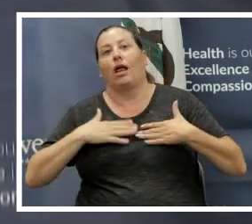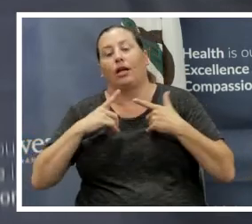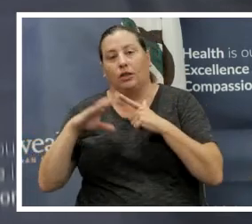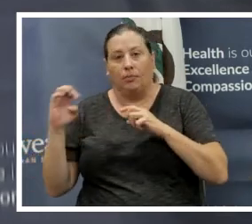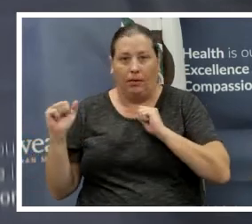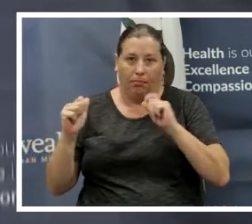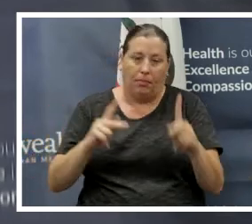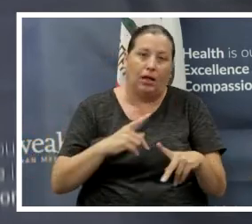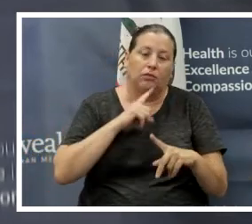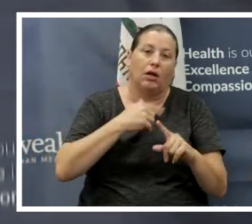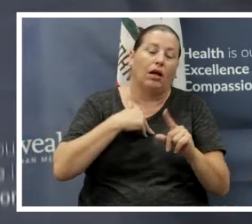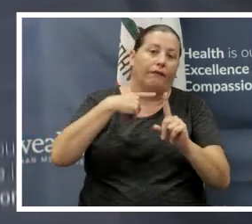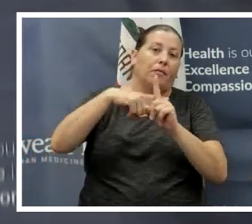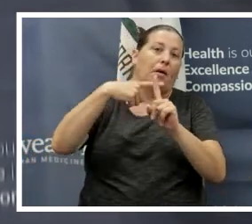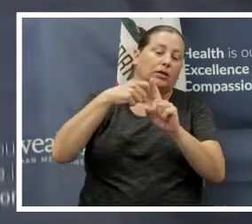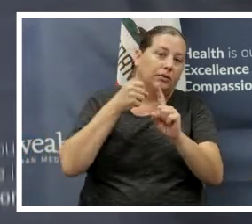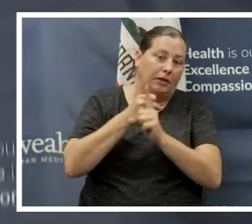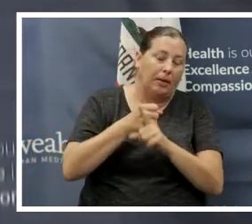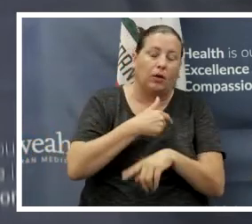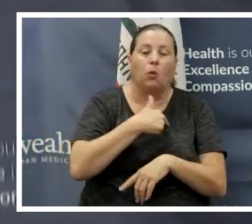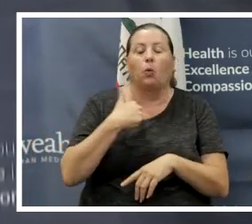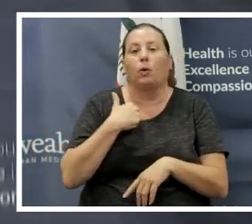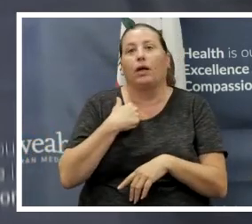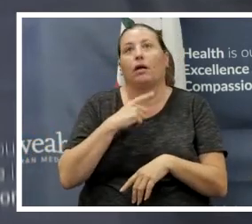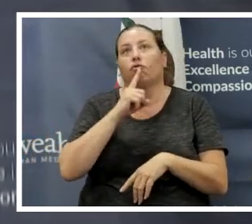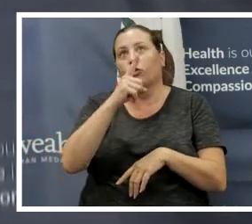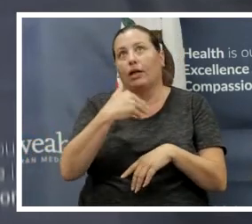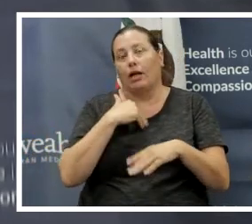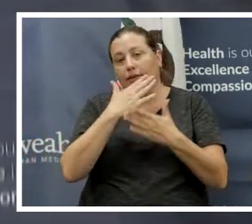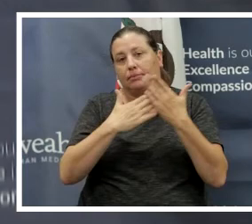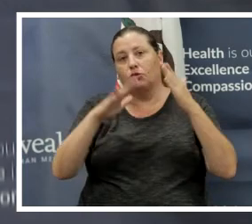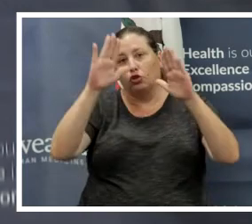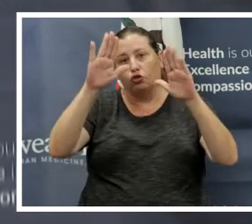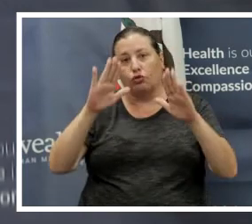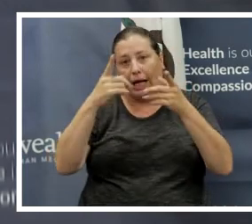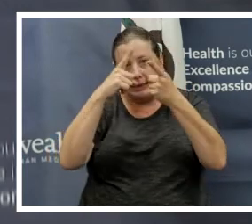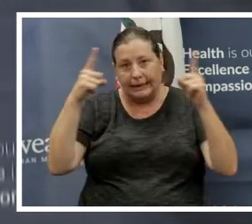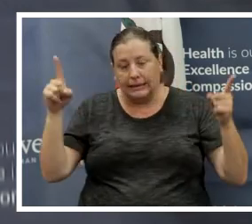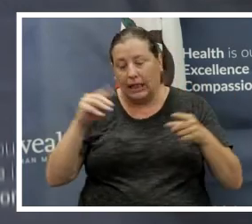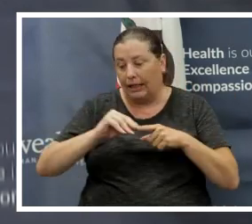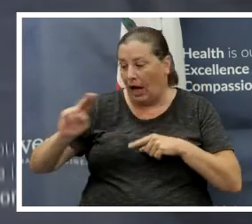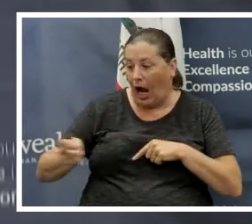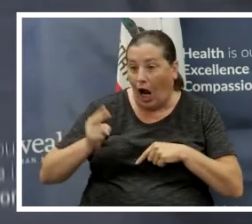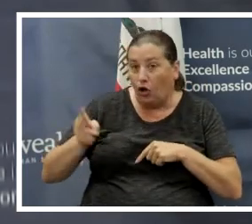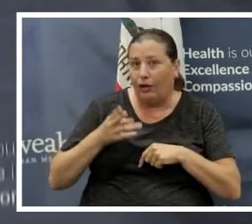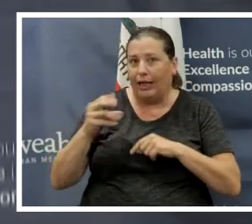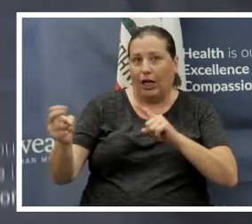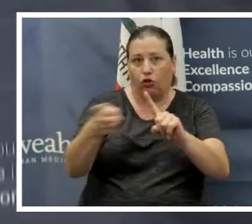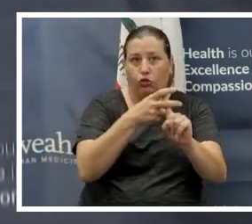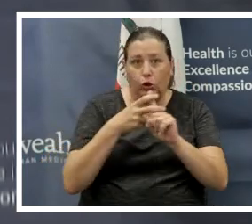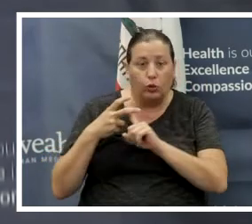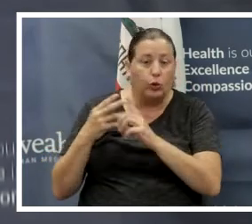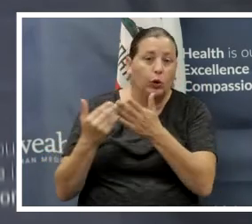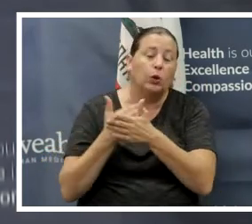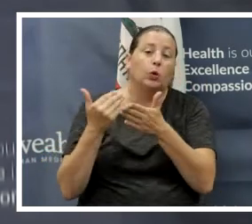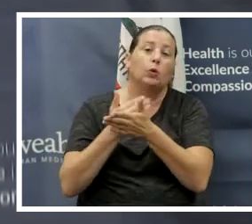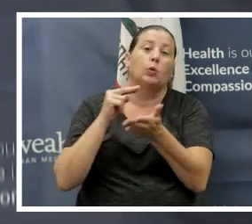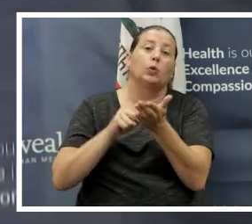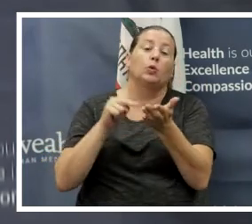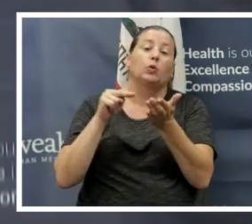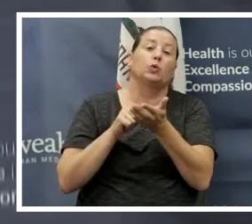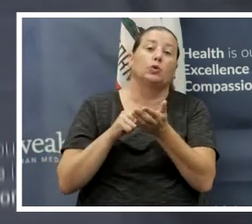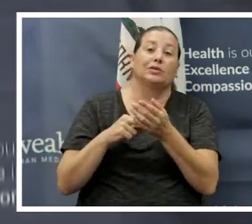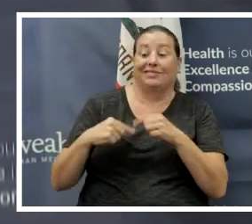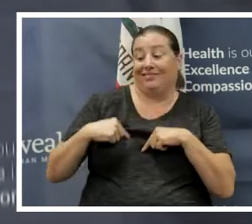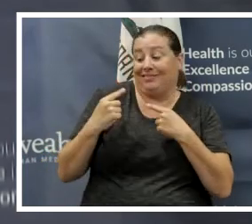positive impact. We've also had some great success in hiring and recruiting new nurses. So just since